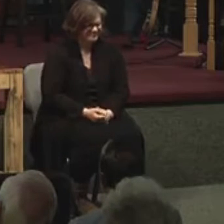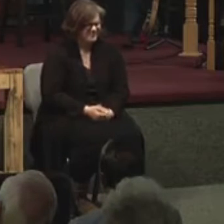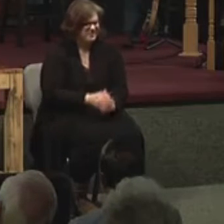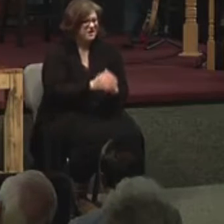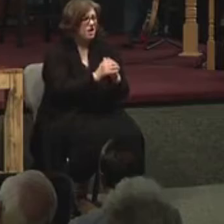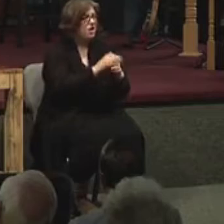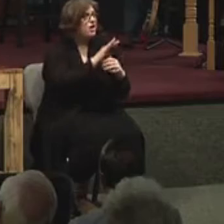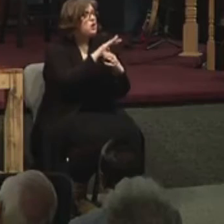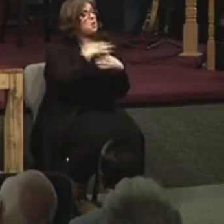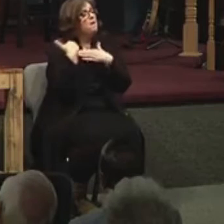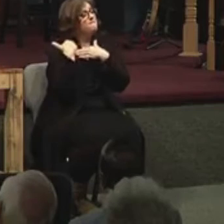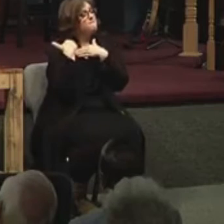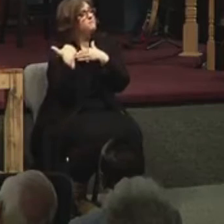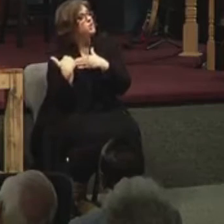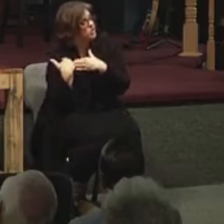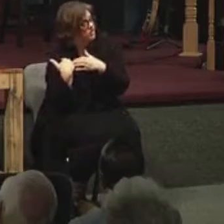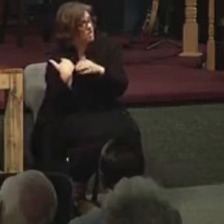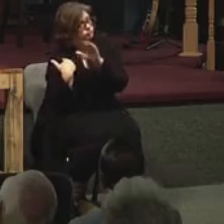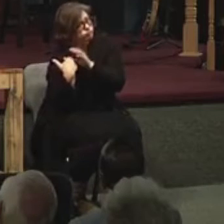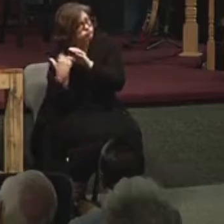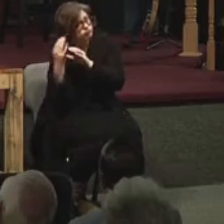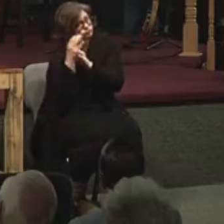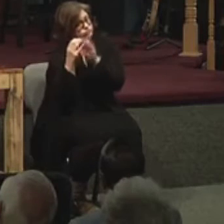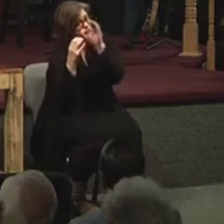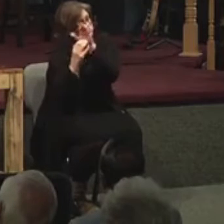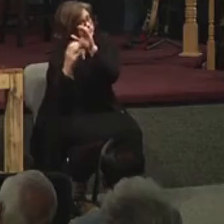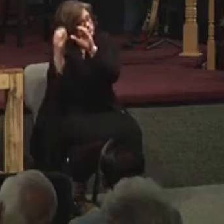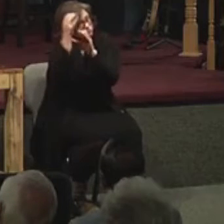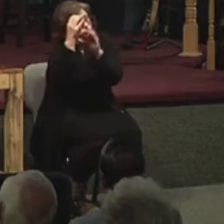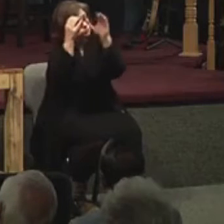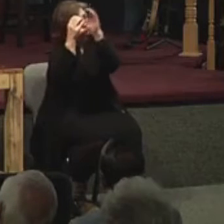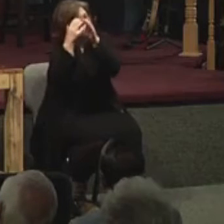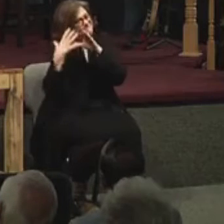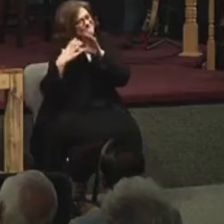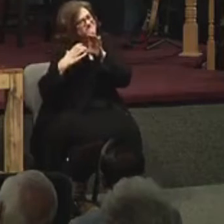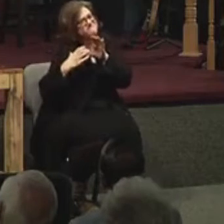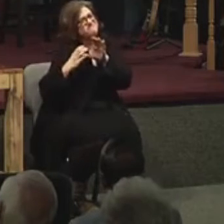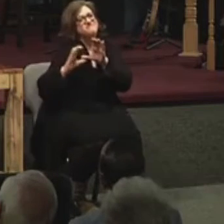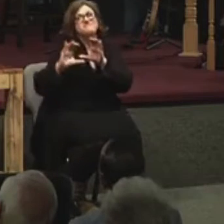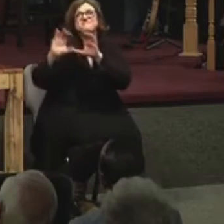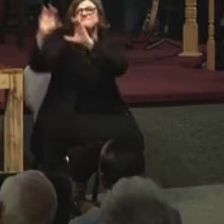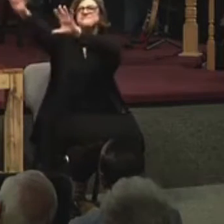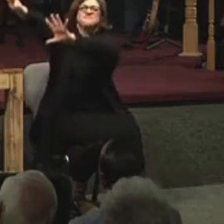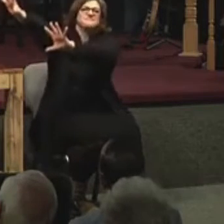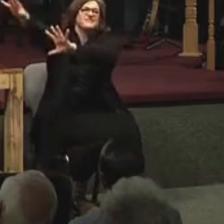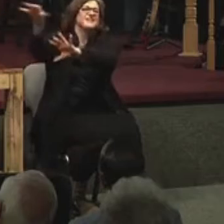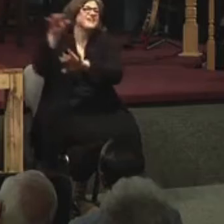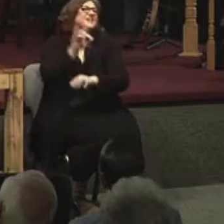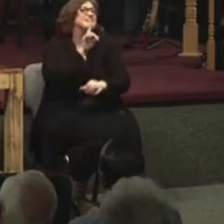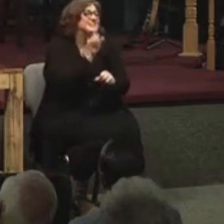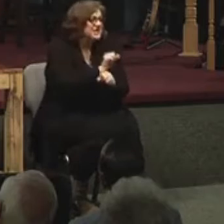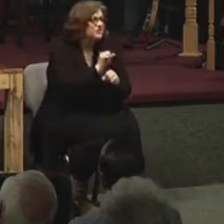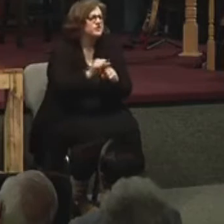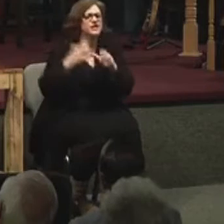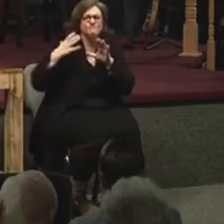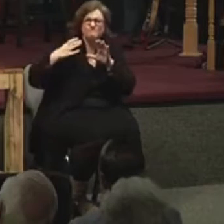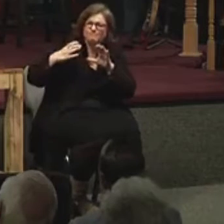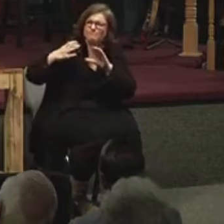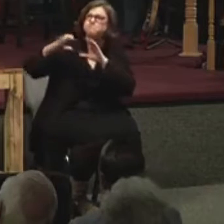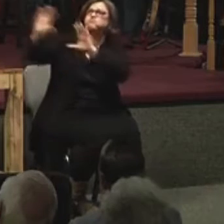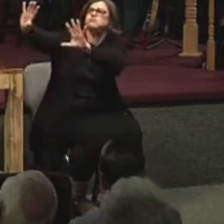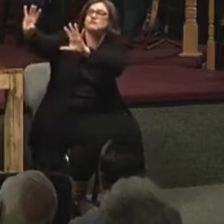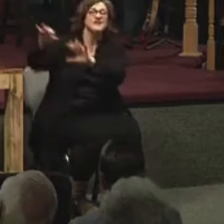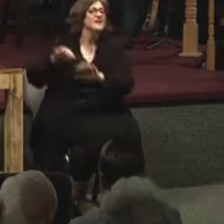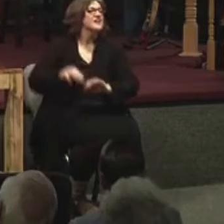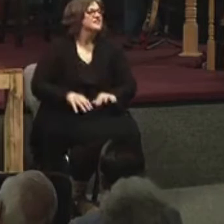he will sustain you. He will never let the righteous be shaken. It's a promise that when we have these cares, we have